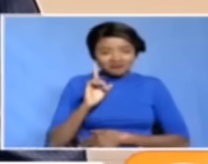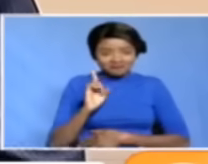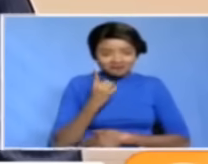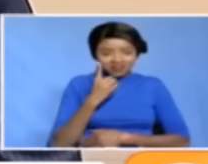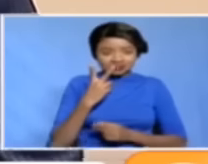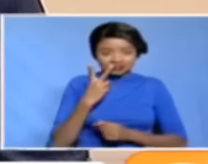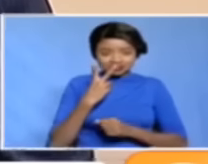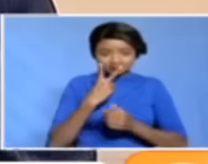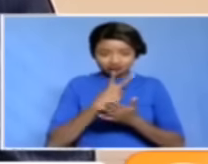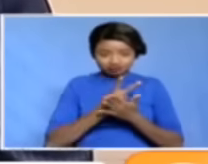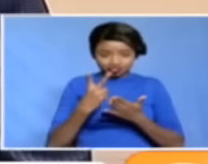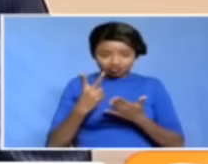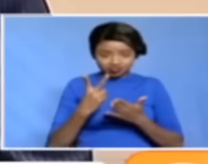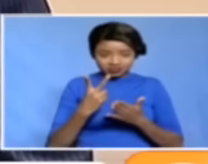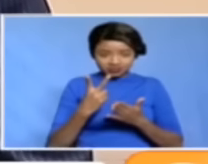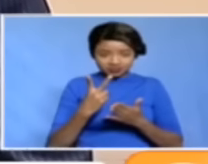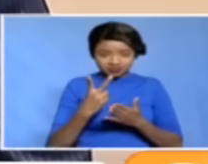of the